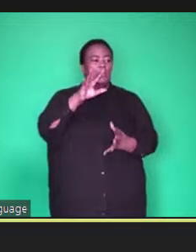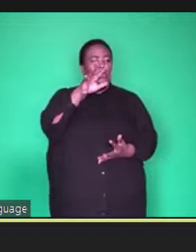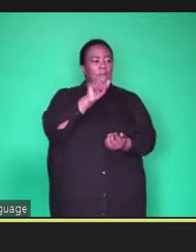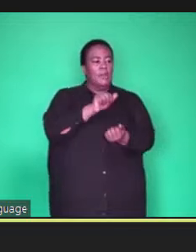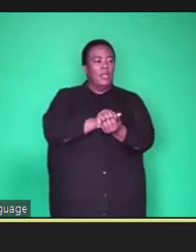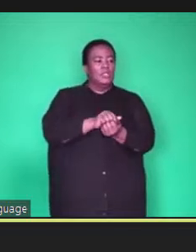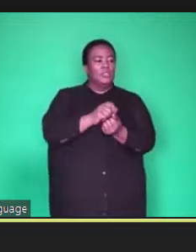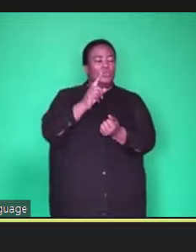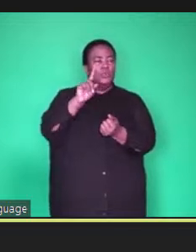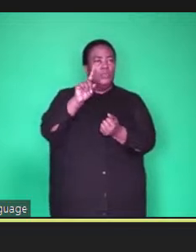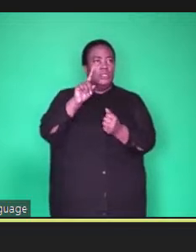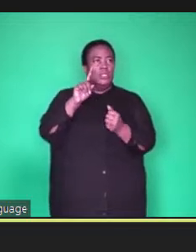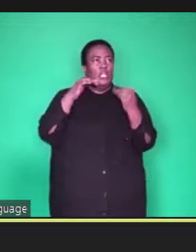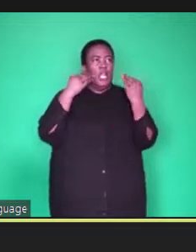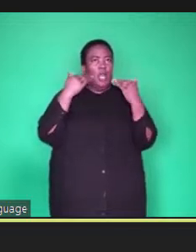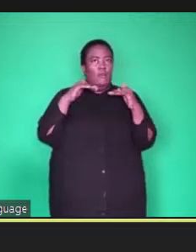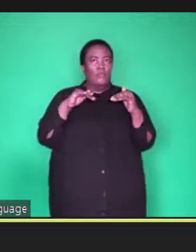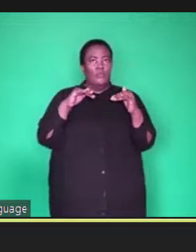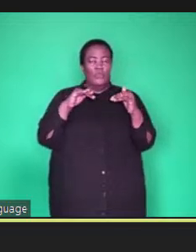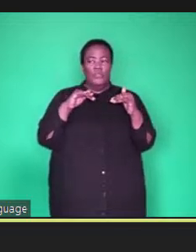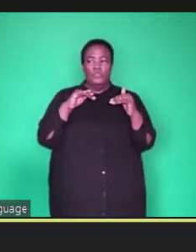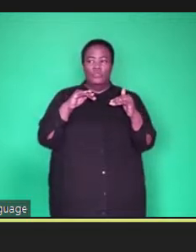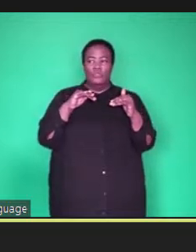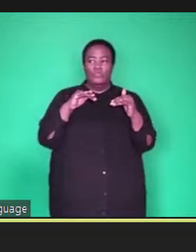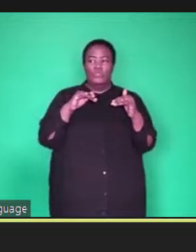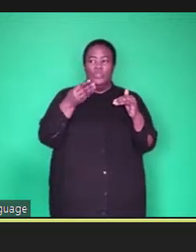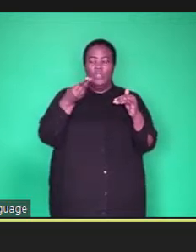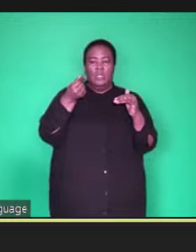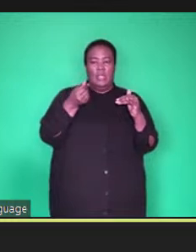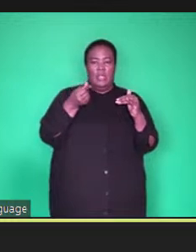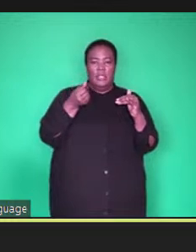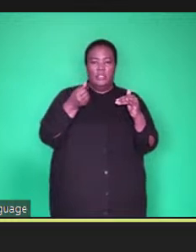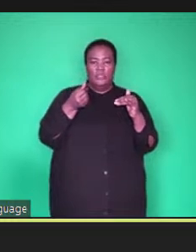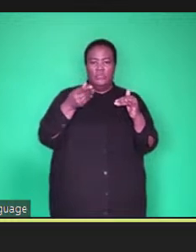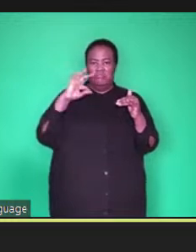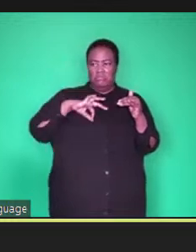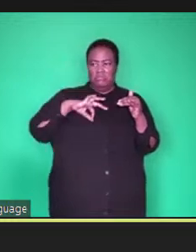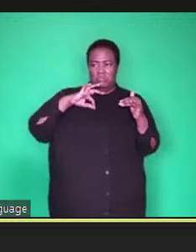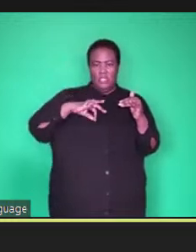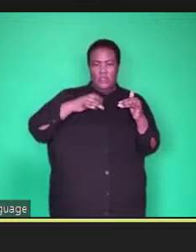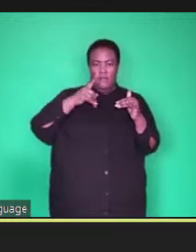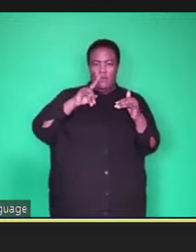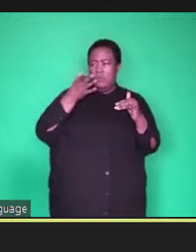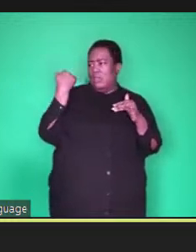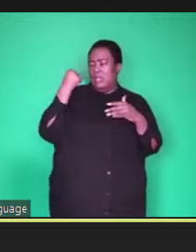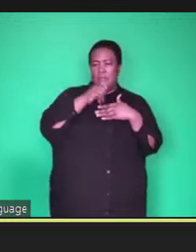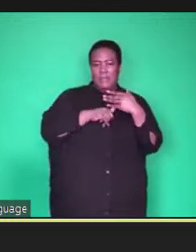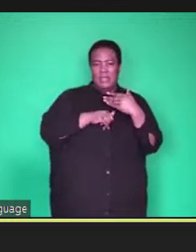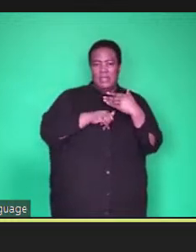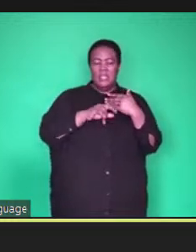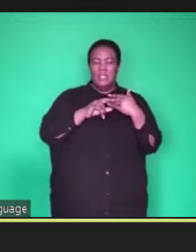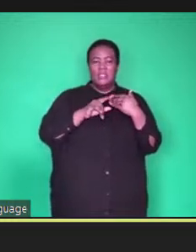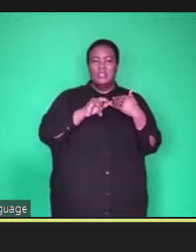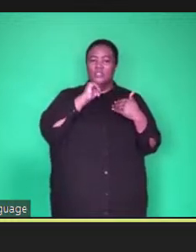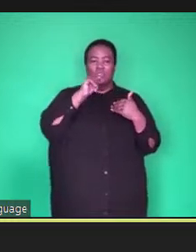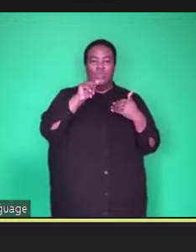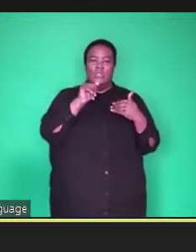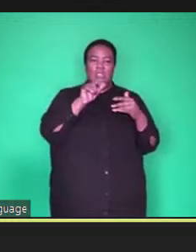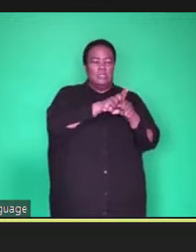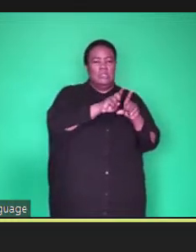average cash remitted in the last month. It's not trivial amounts when you compare this with other